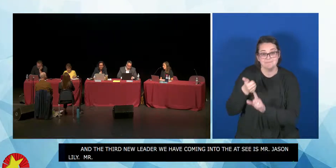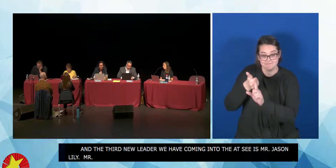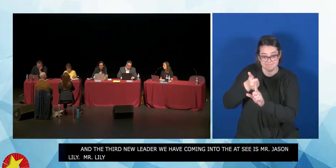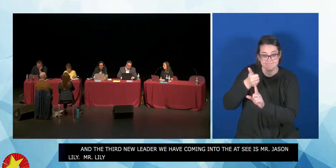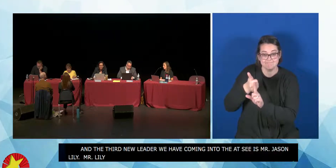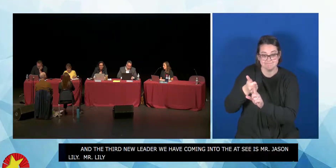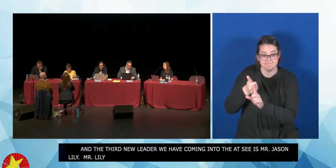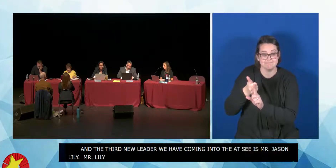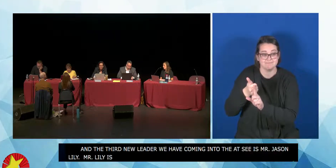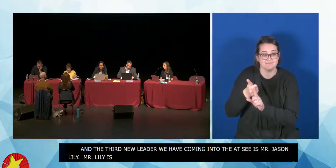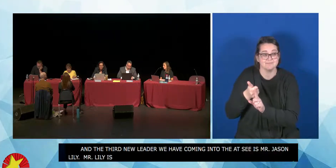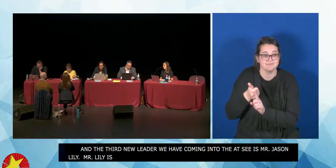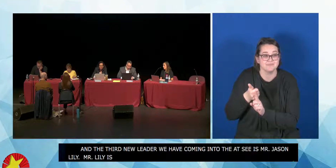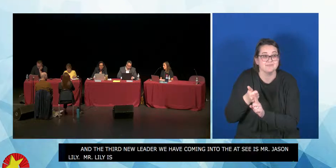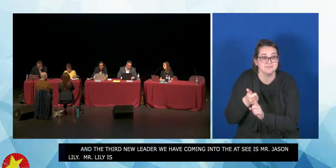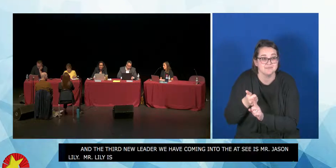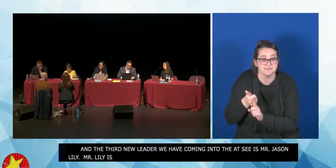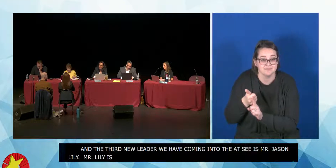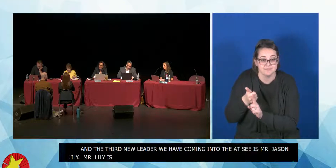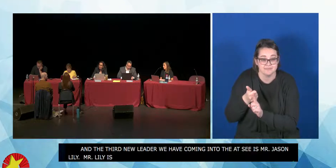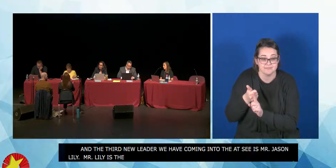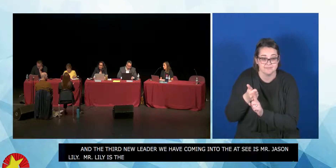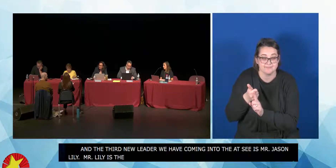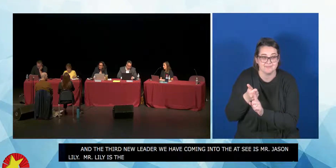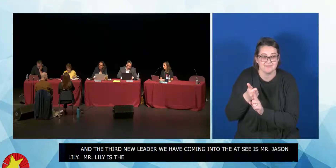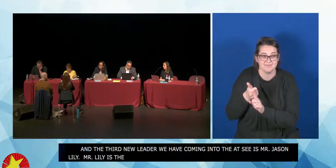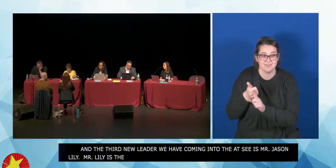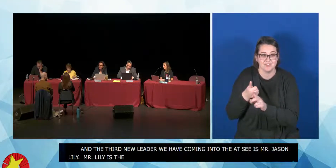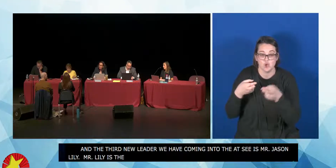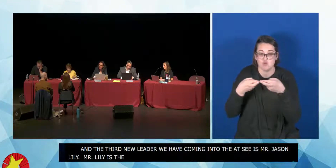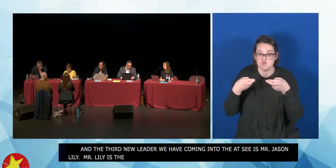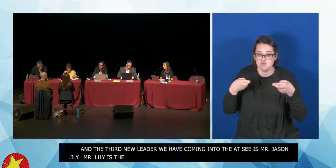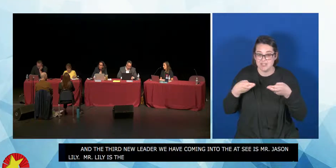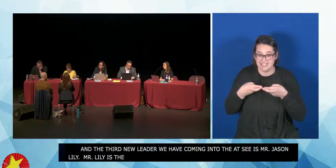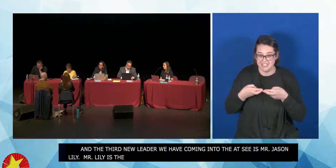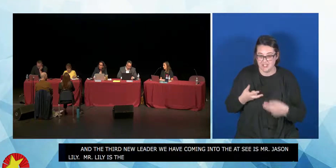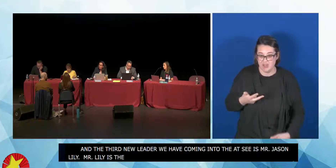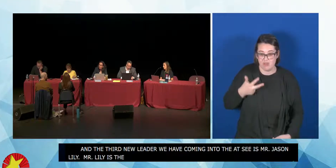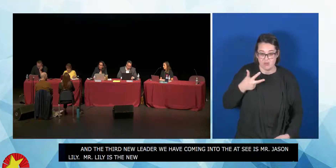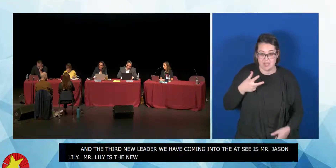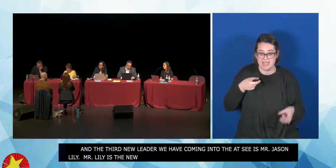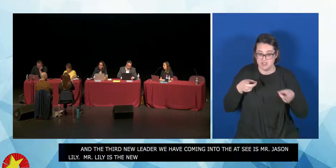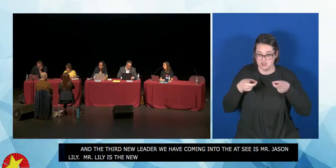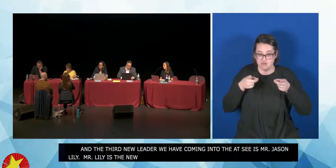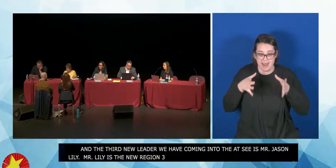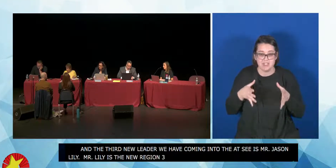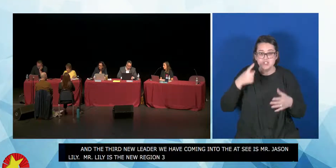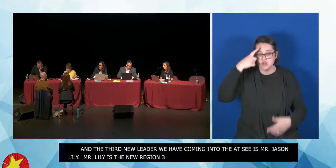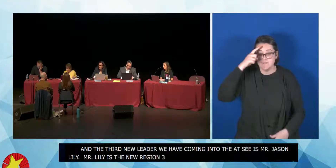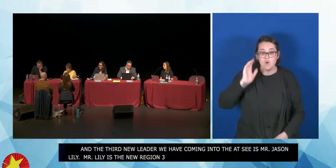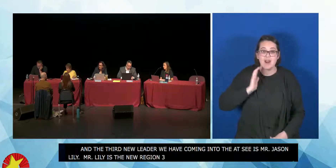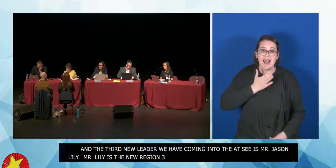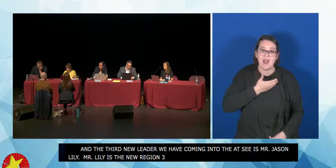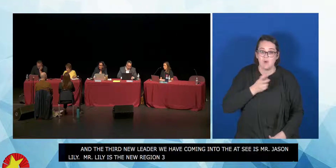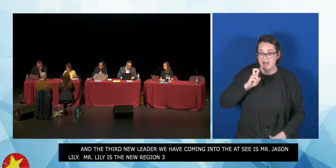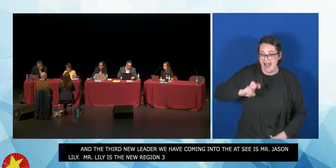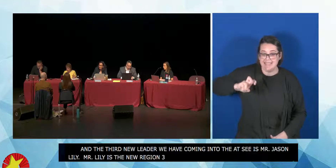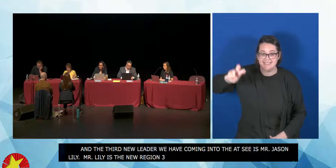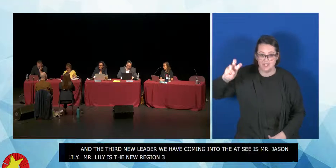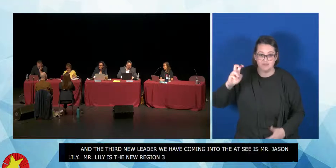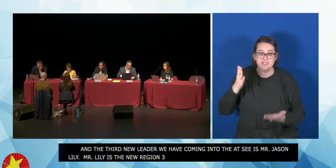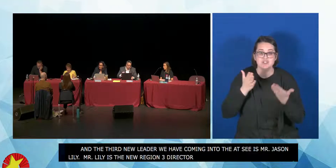the new Region 3 Director of Itinerant Services that serves Southern